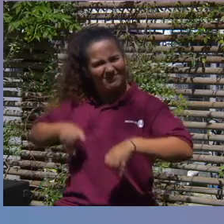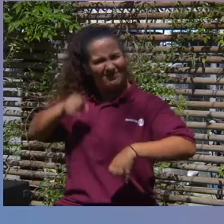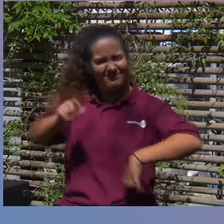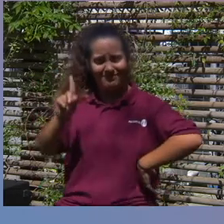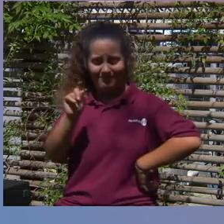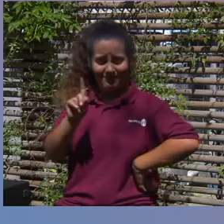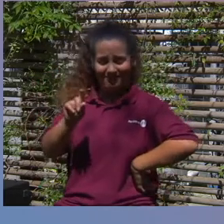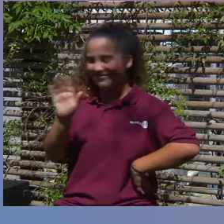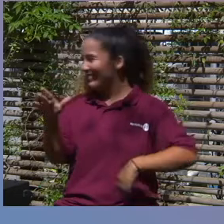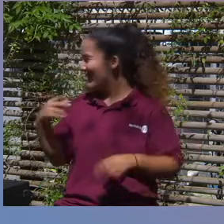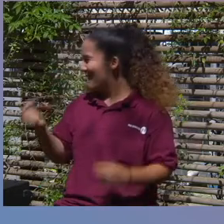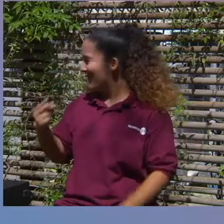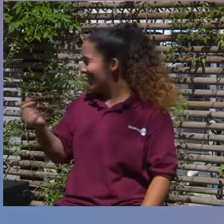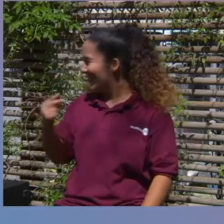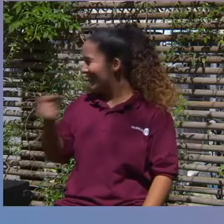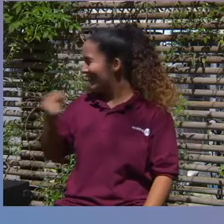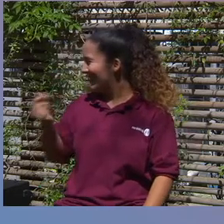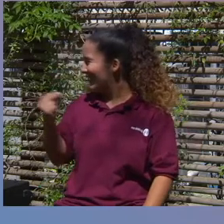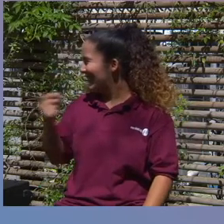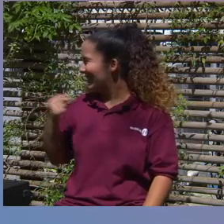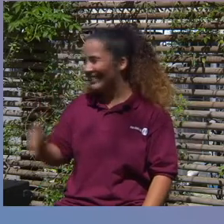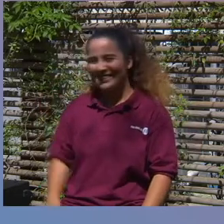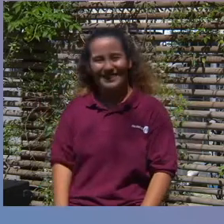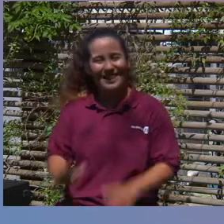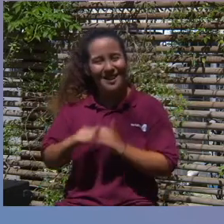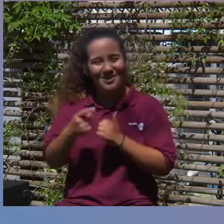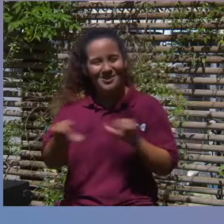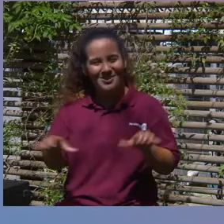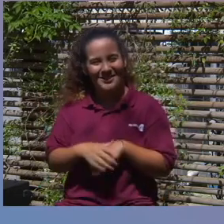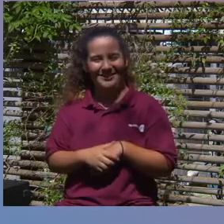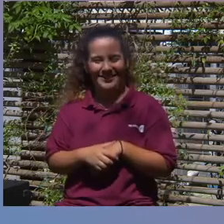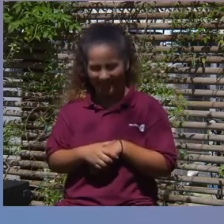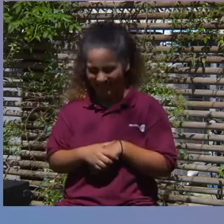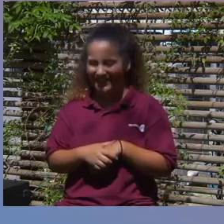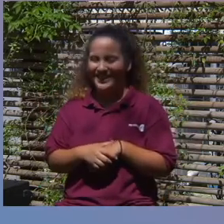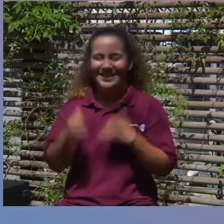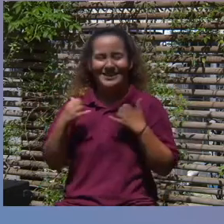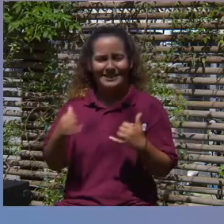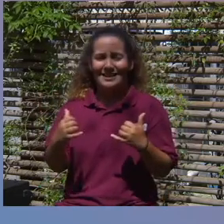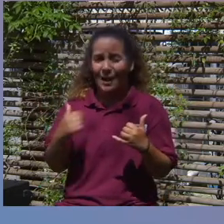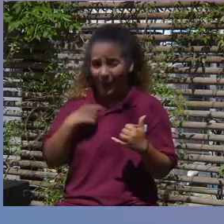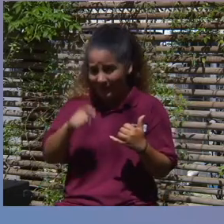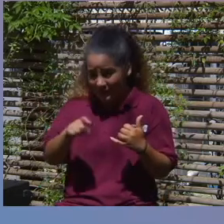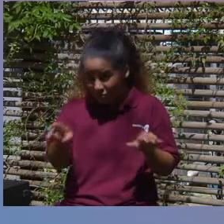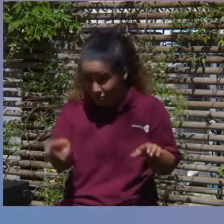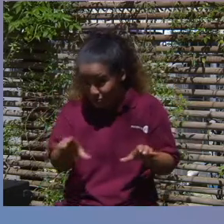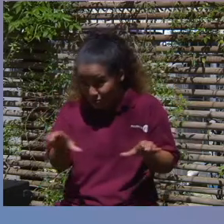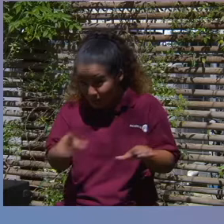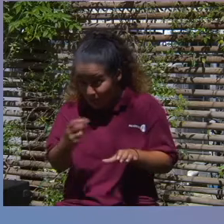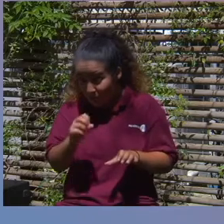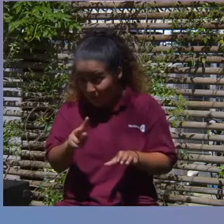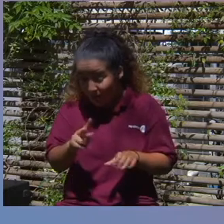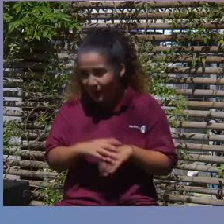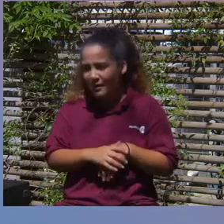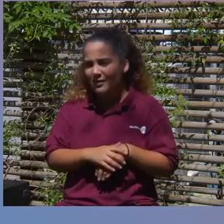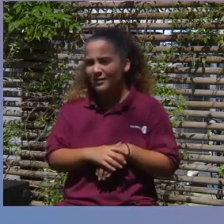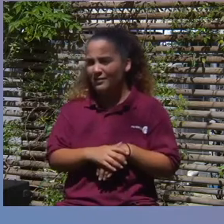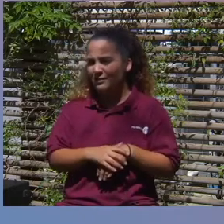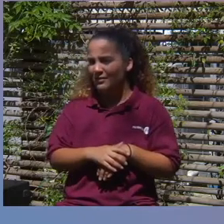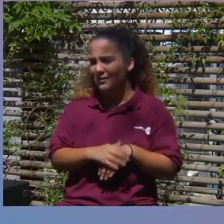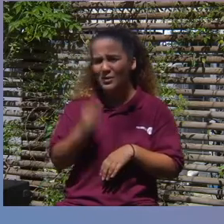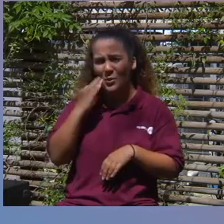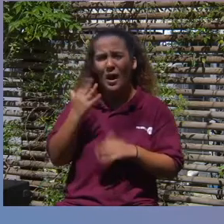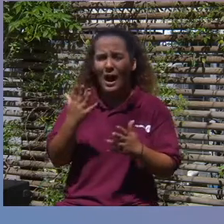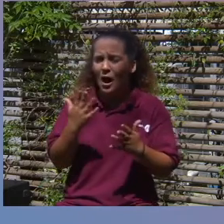on, come on. Hello. Hi, hi. How y'all doing? Okay, so here's what I need y'all to do. Don't be cute in person, not